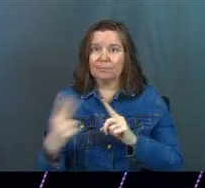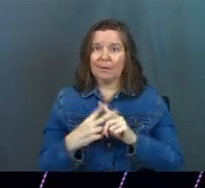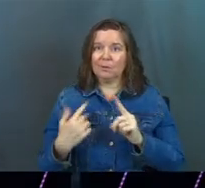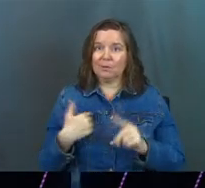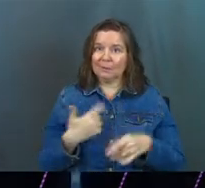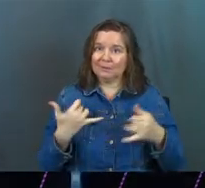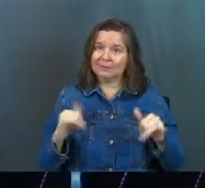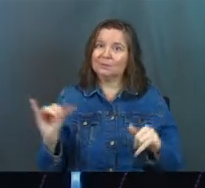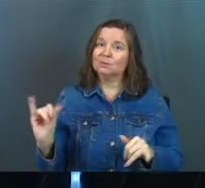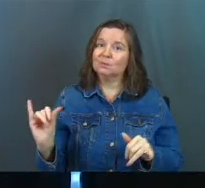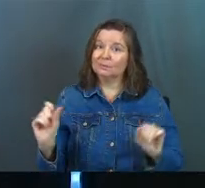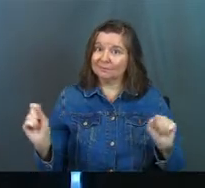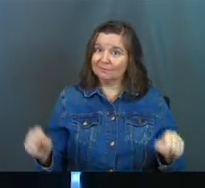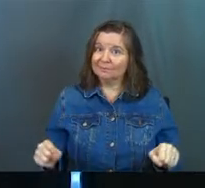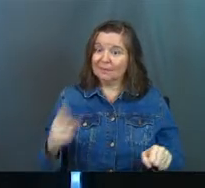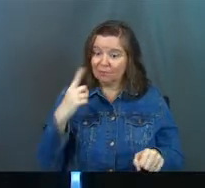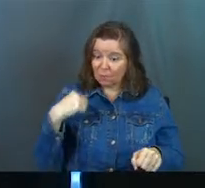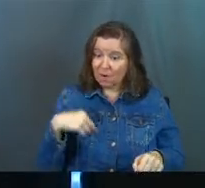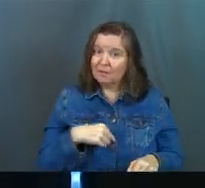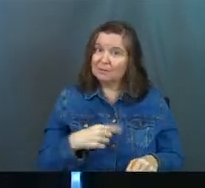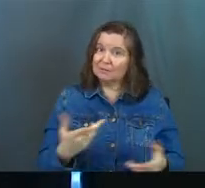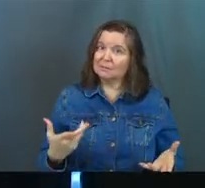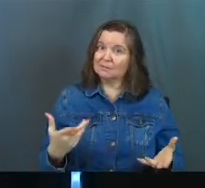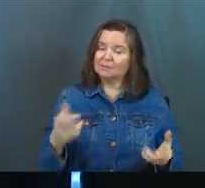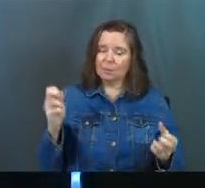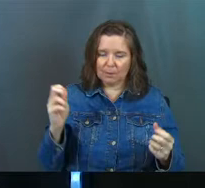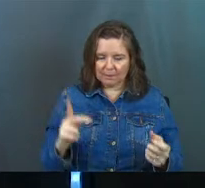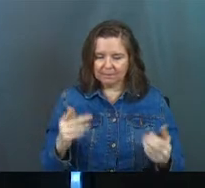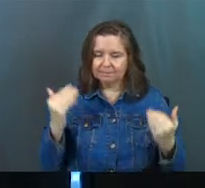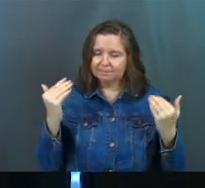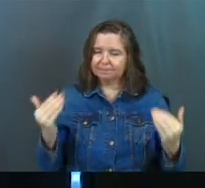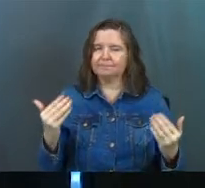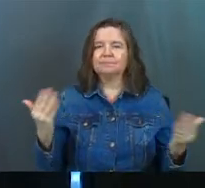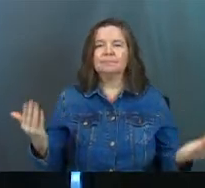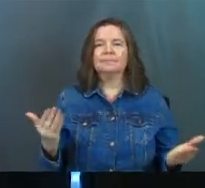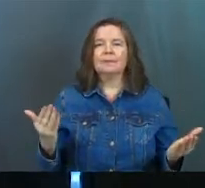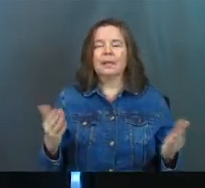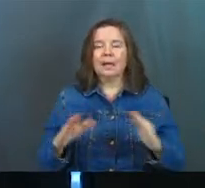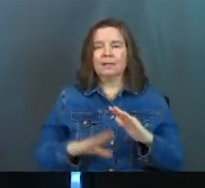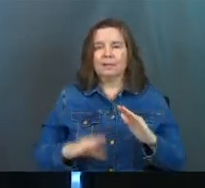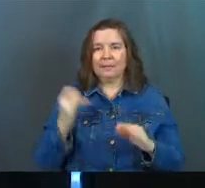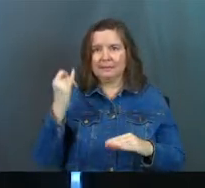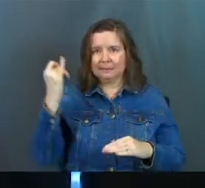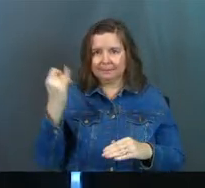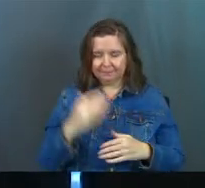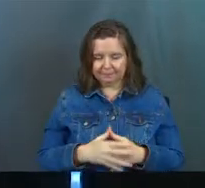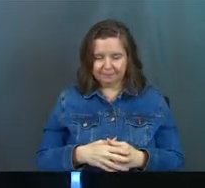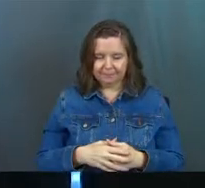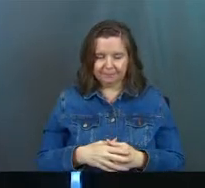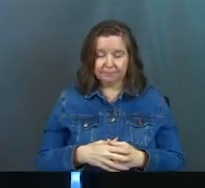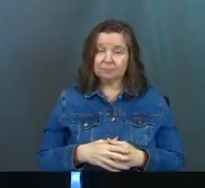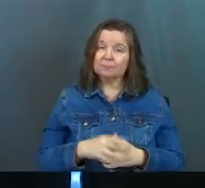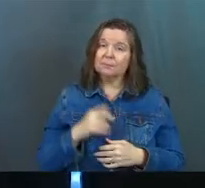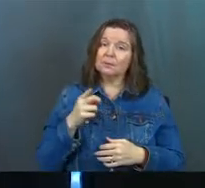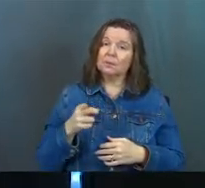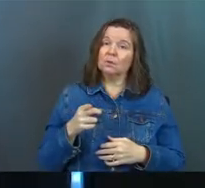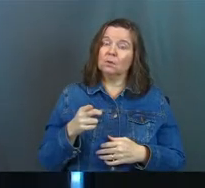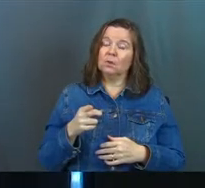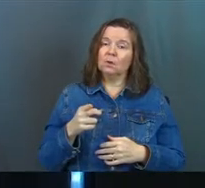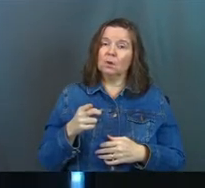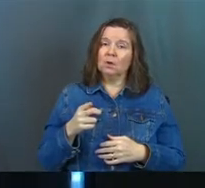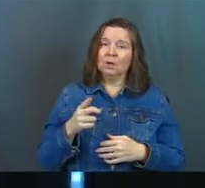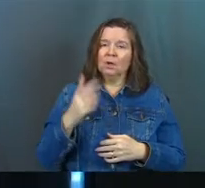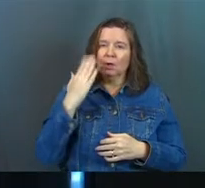for us. Say it's for us. It's for us. Okay, so here's the basic idea. Did you ever go on